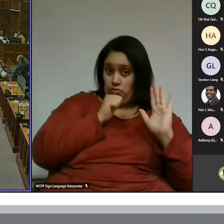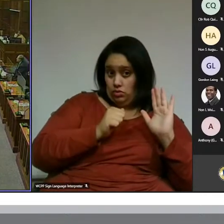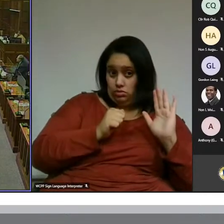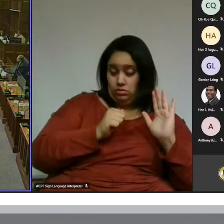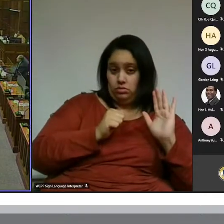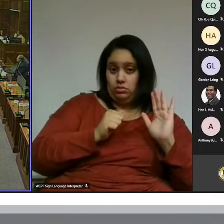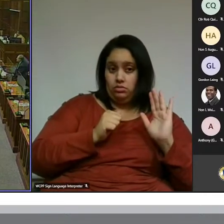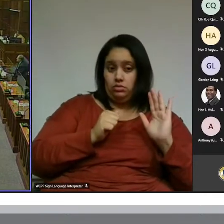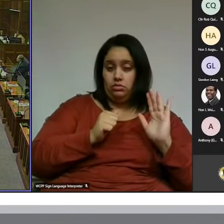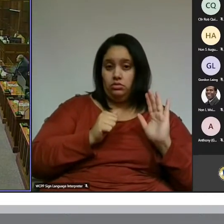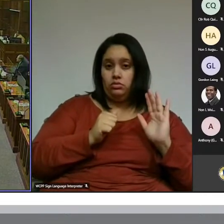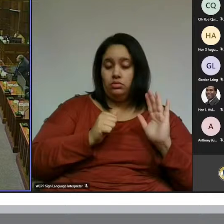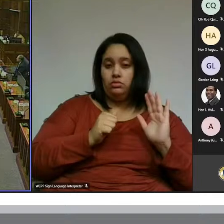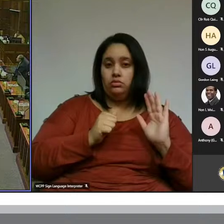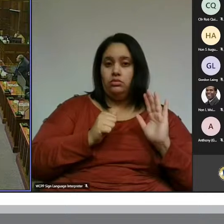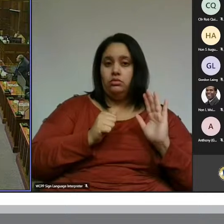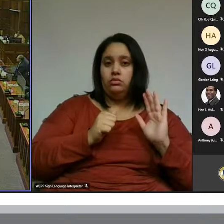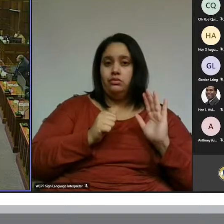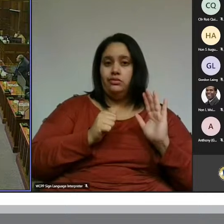that